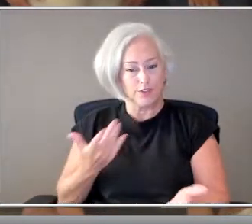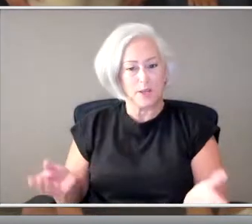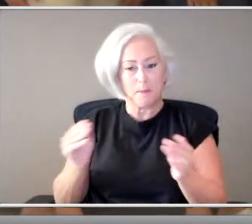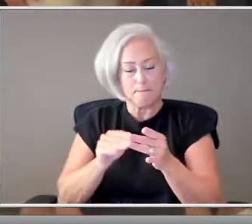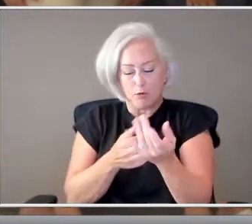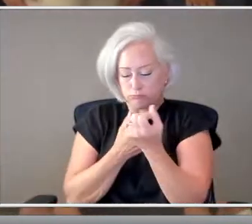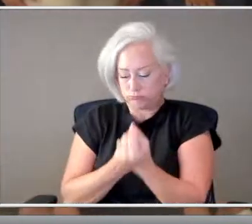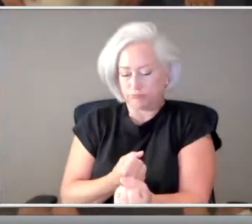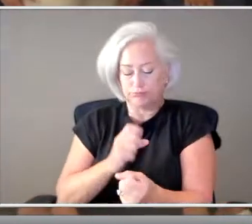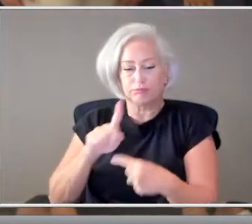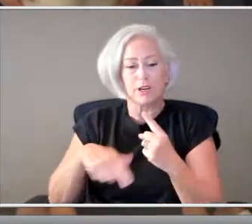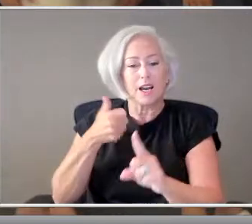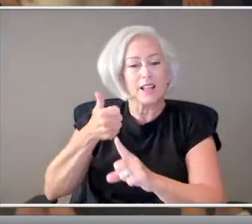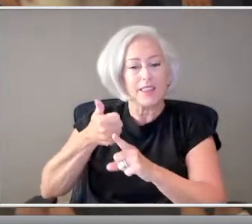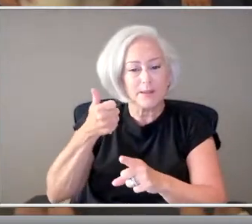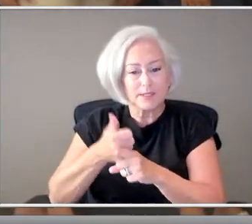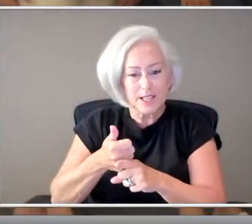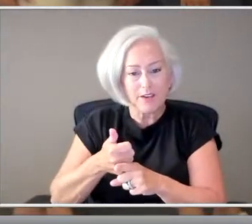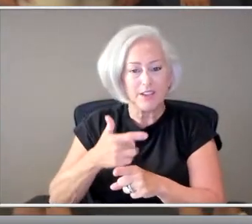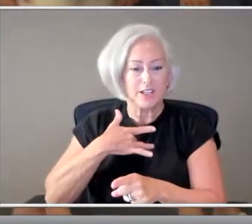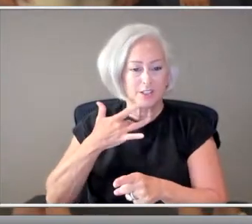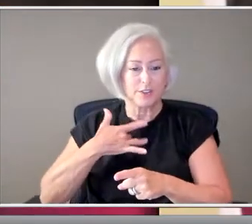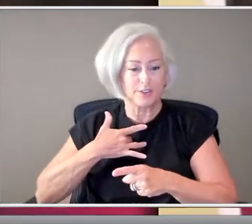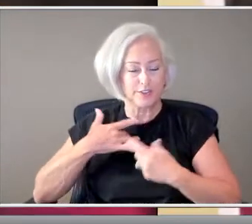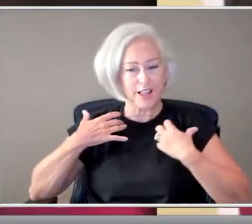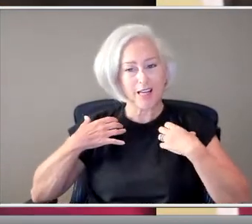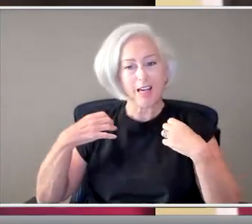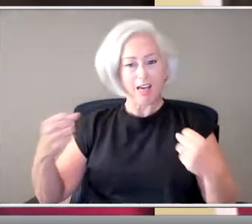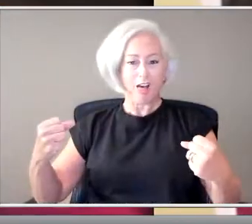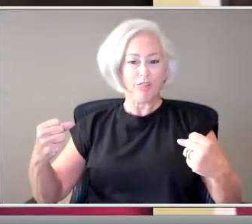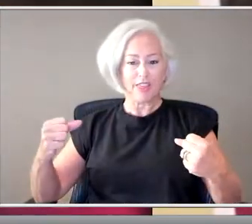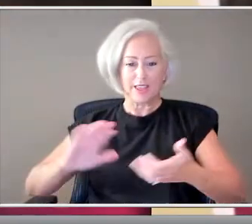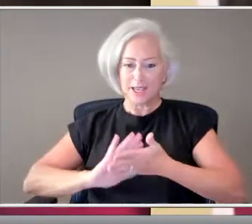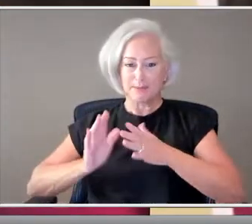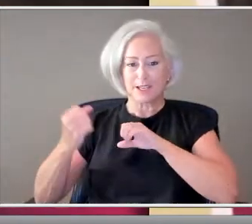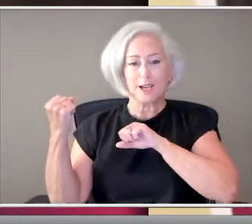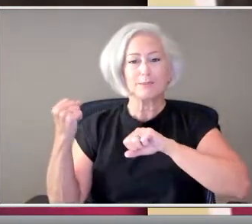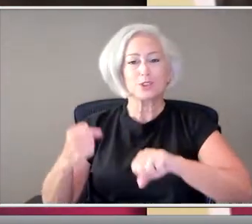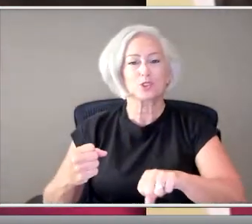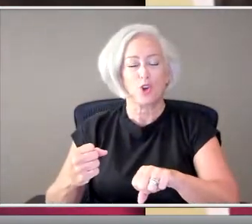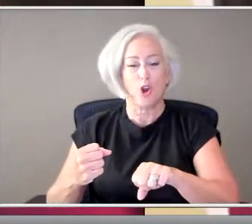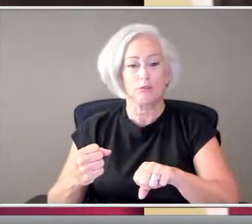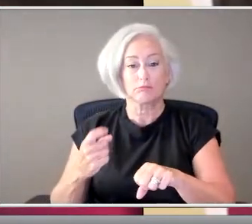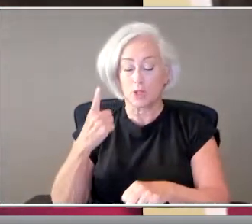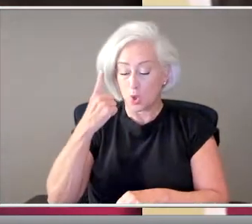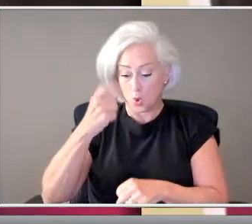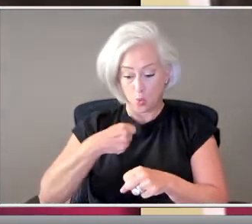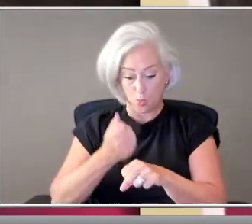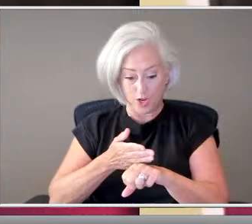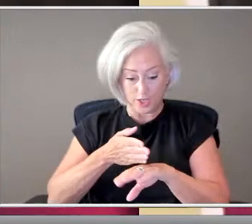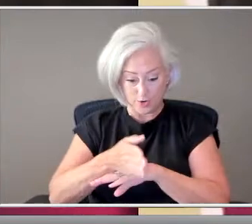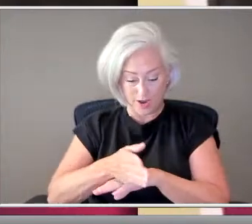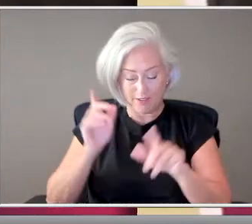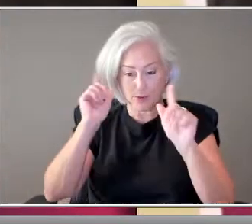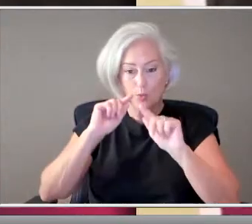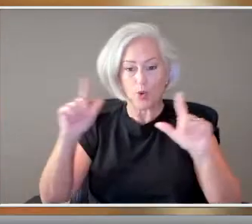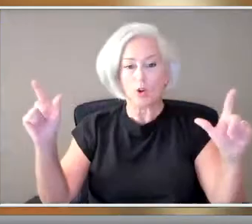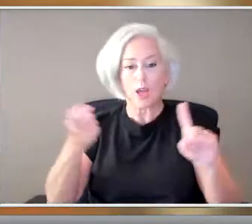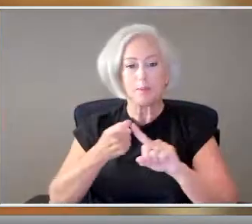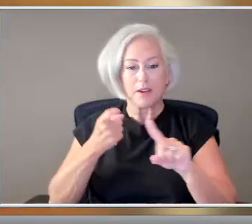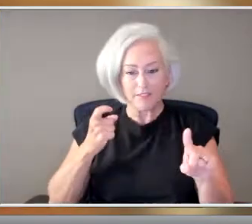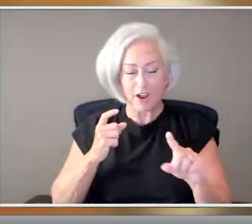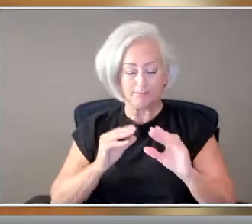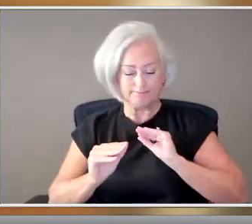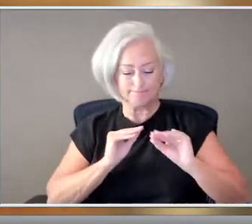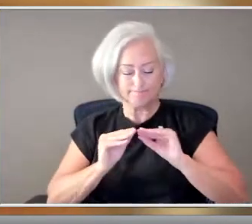themselves, for them to feel healthy, for them to get strong. Exactly 1 year after Angela woke up from her reconstruction surgery,